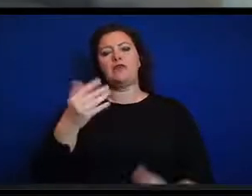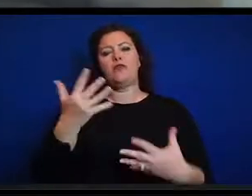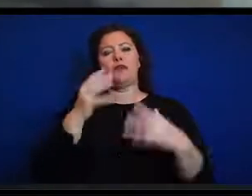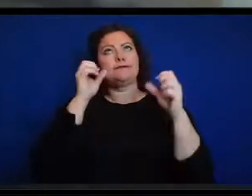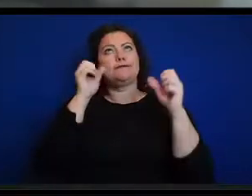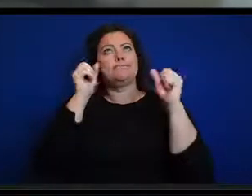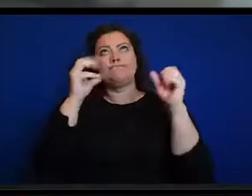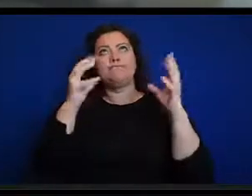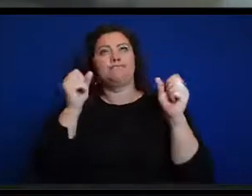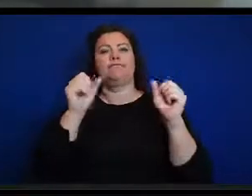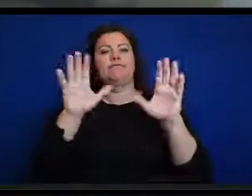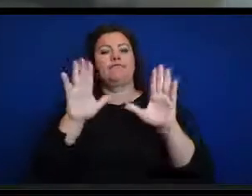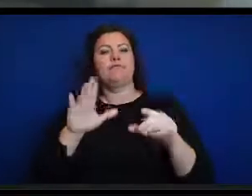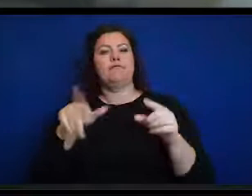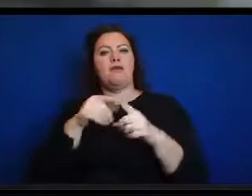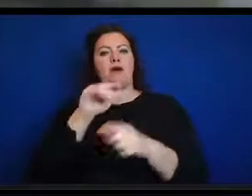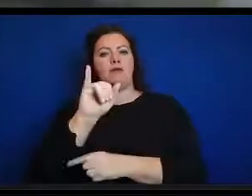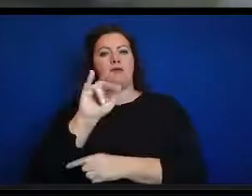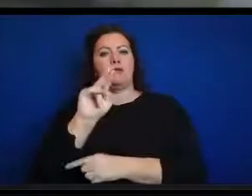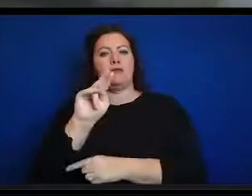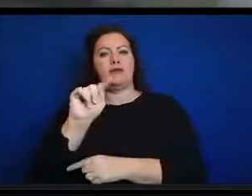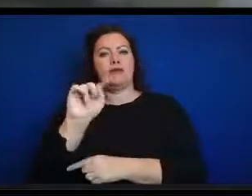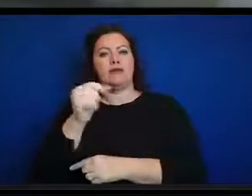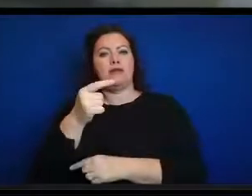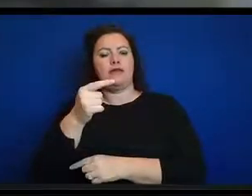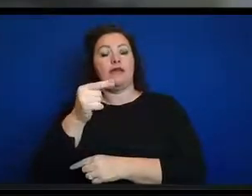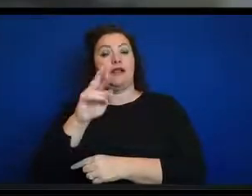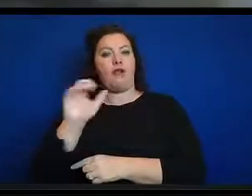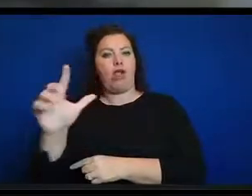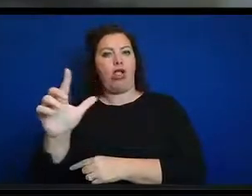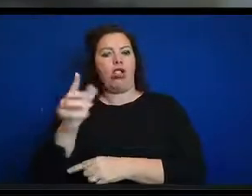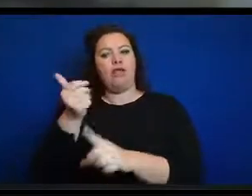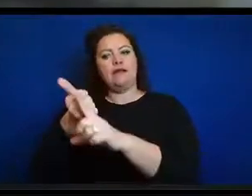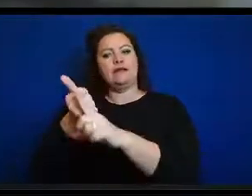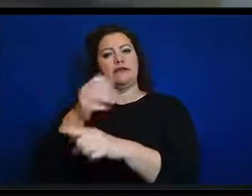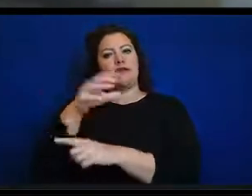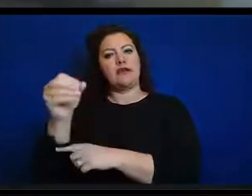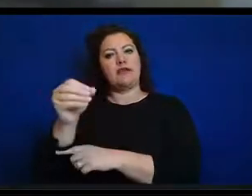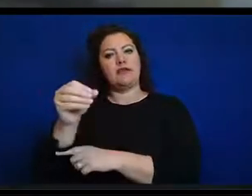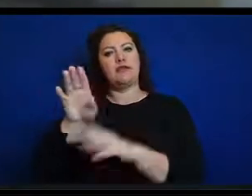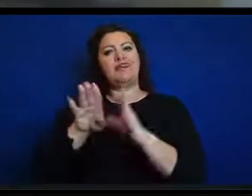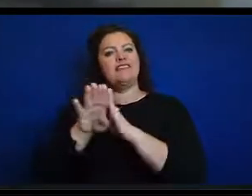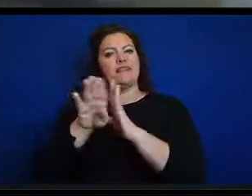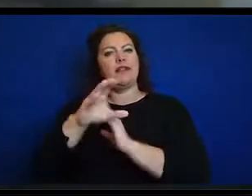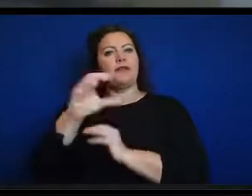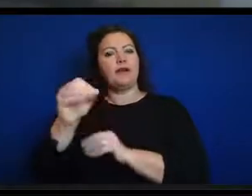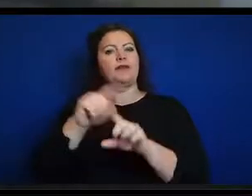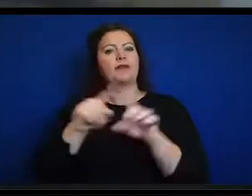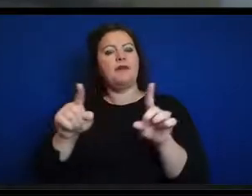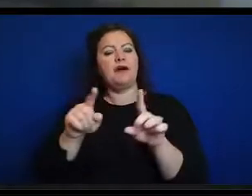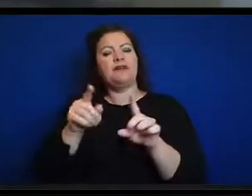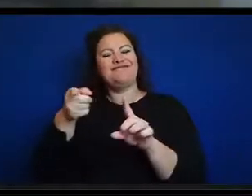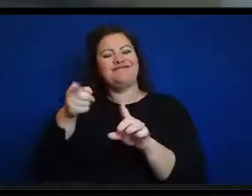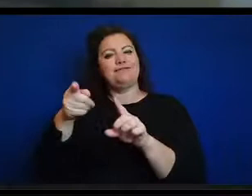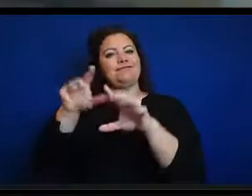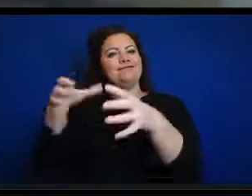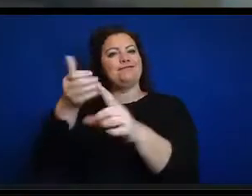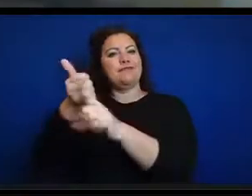amazing about Integral is that it's a company that, it's a development company, but it's one